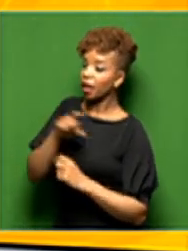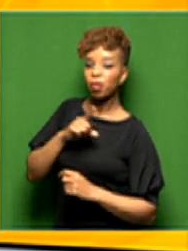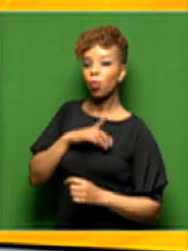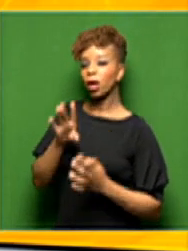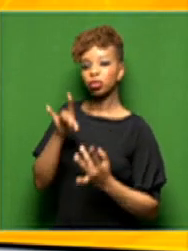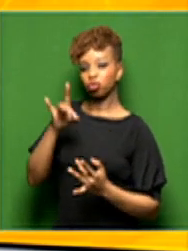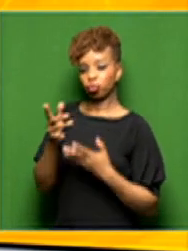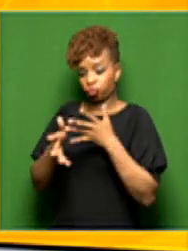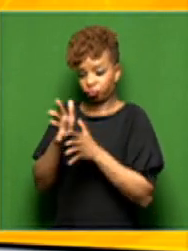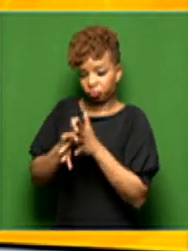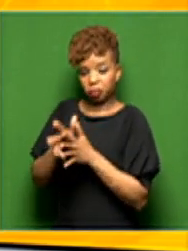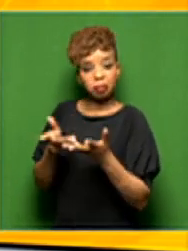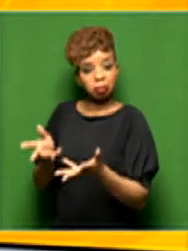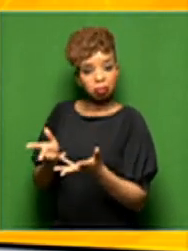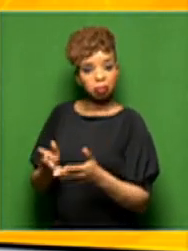this film.